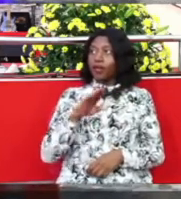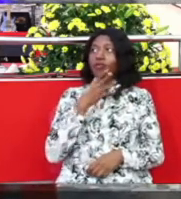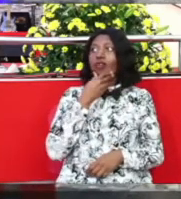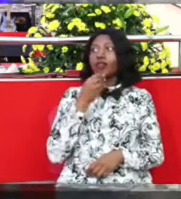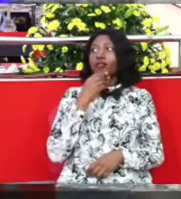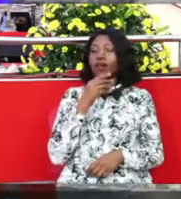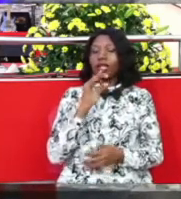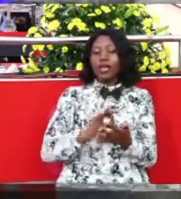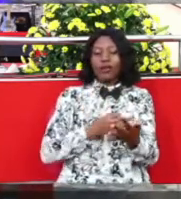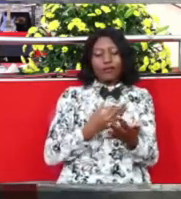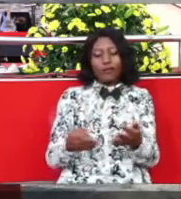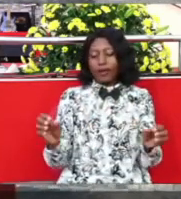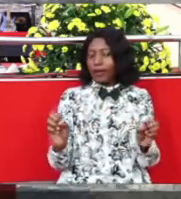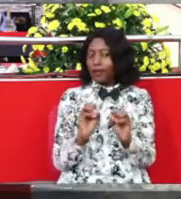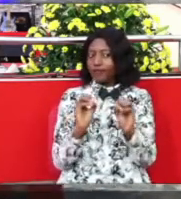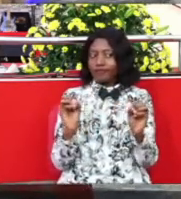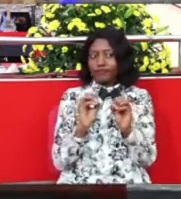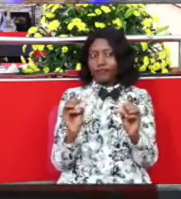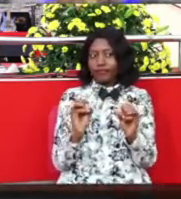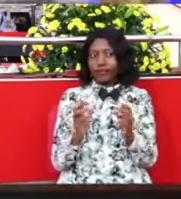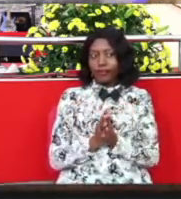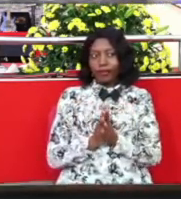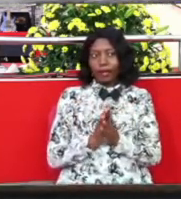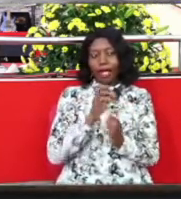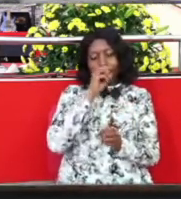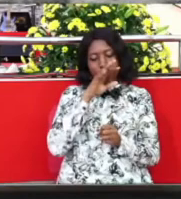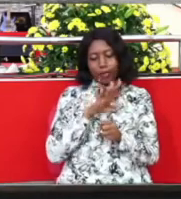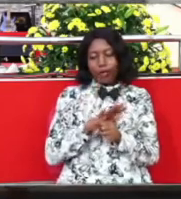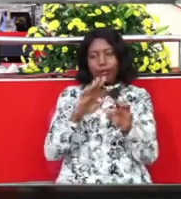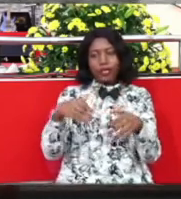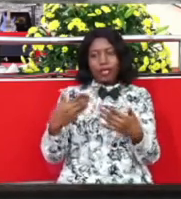not fail. And that promise was not only given to Solomon.